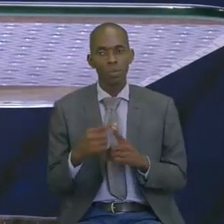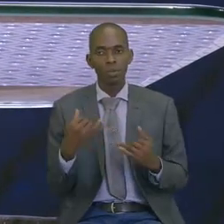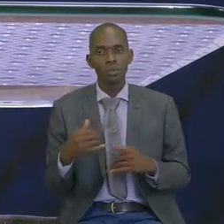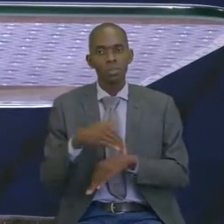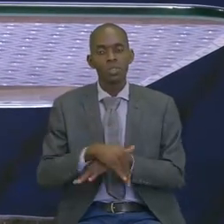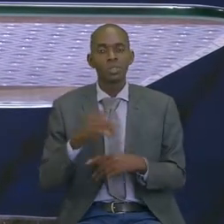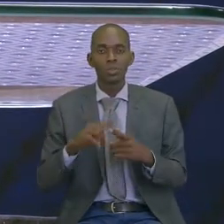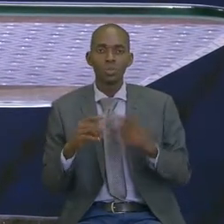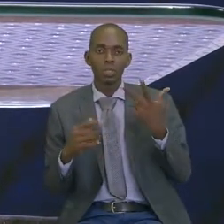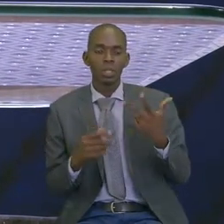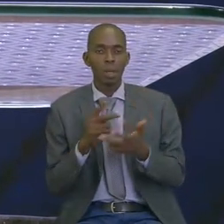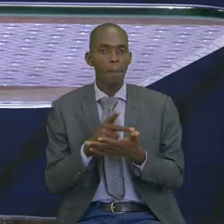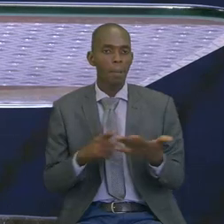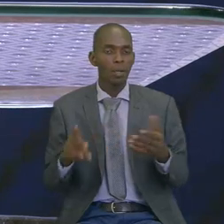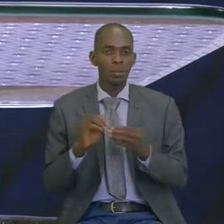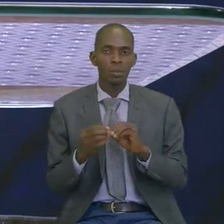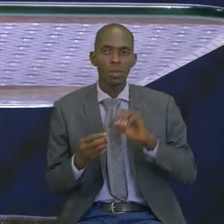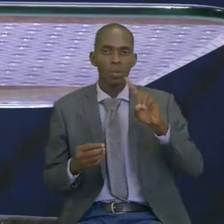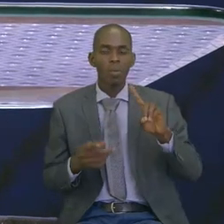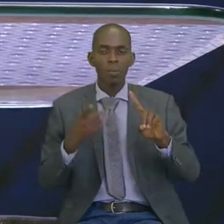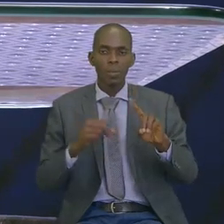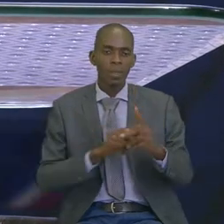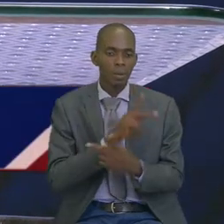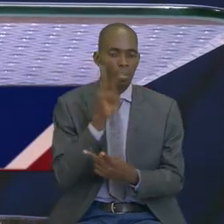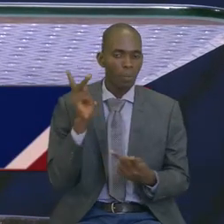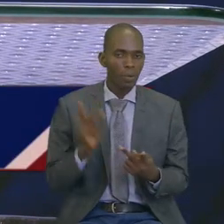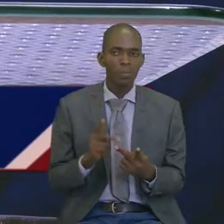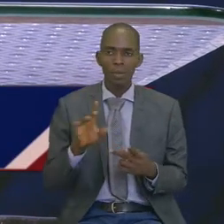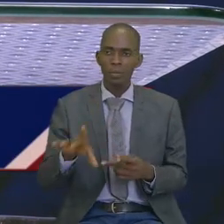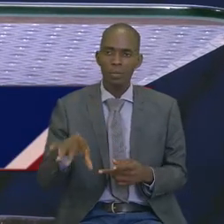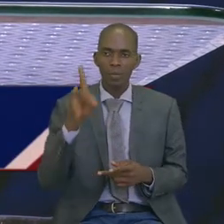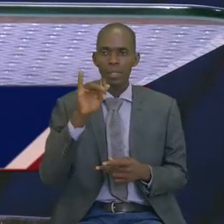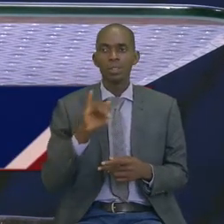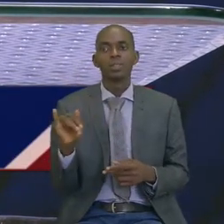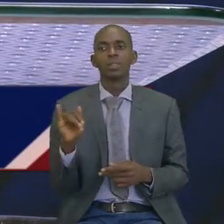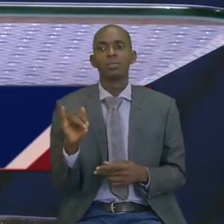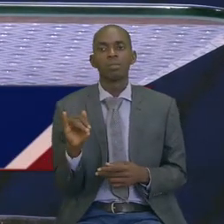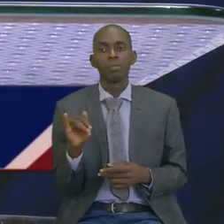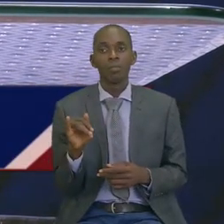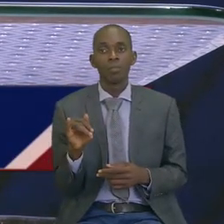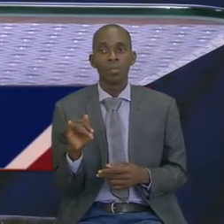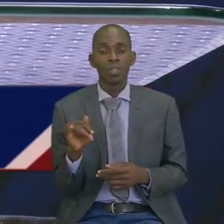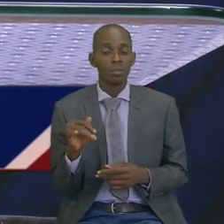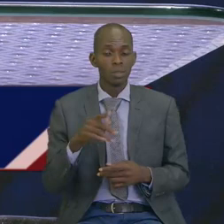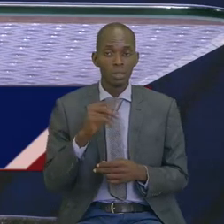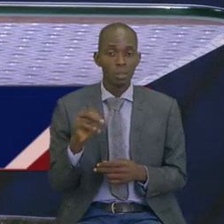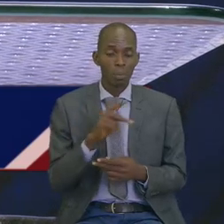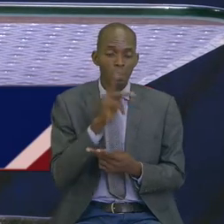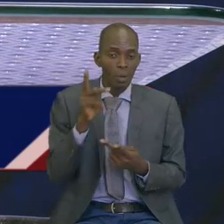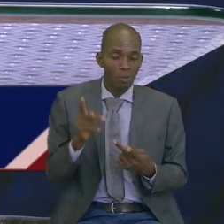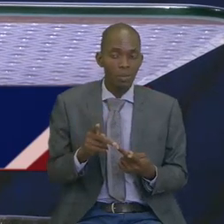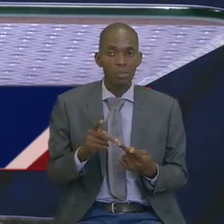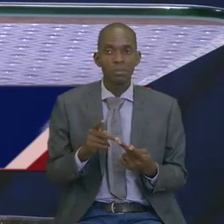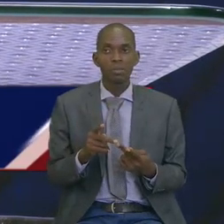three parts. Number one, the prophet's discovery. Daniel was a prophet, and now the prophet Daniel was going to